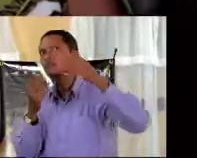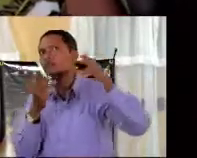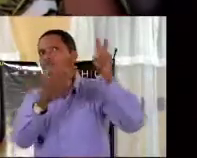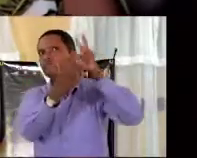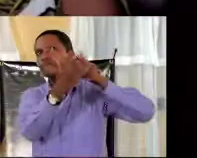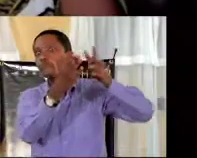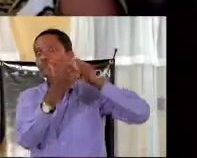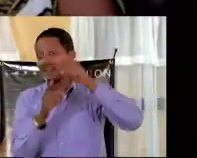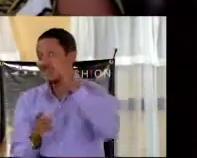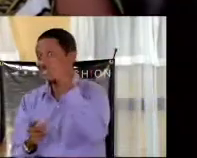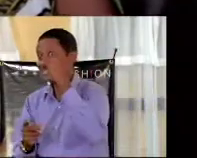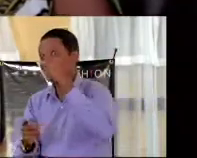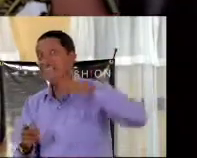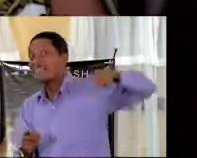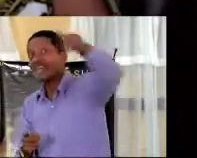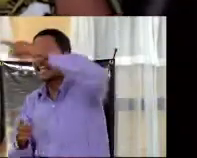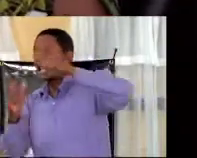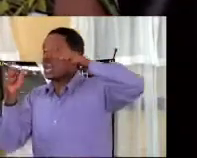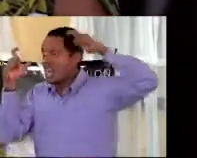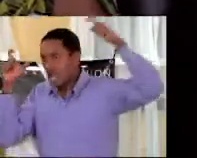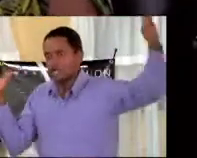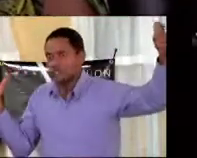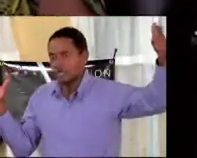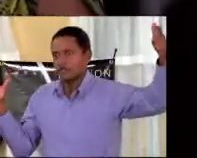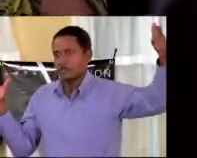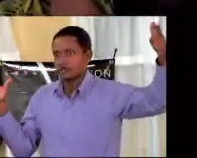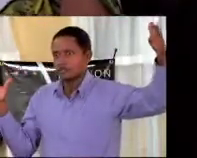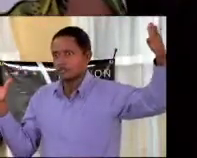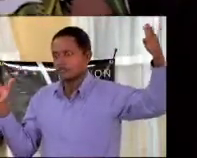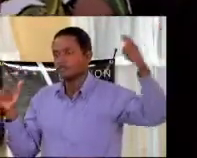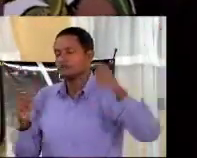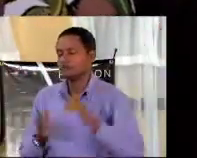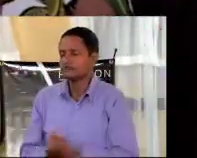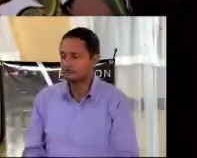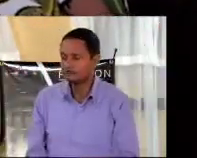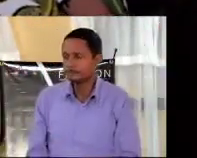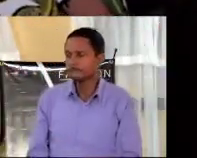larger market internationally. One other thing.